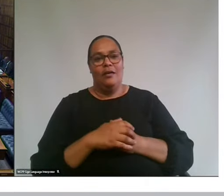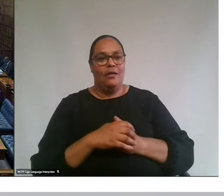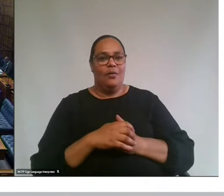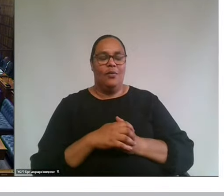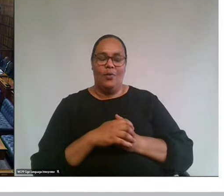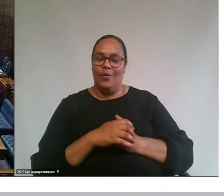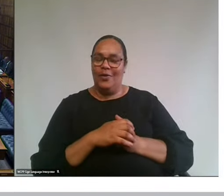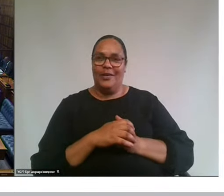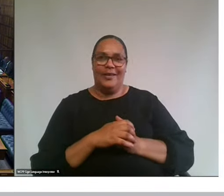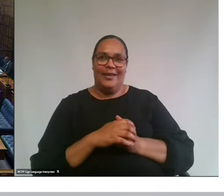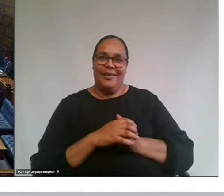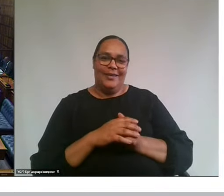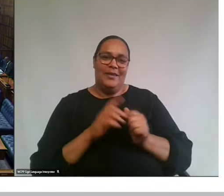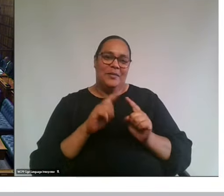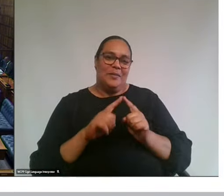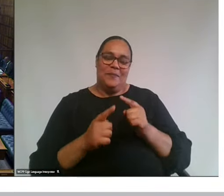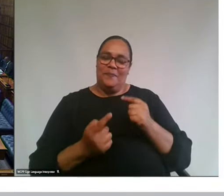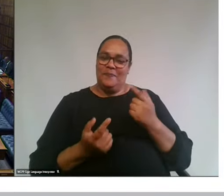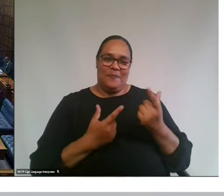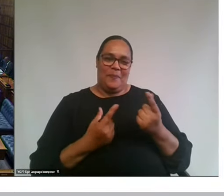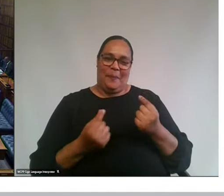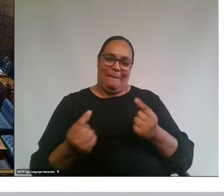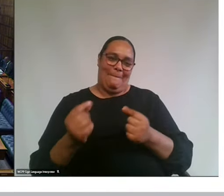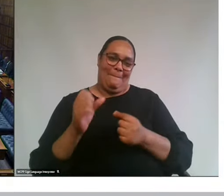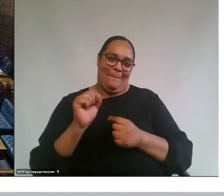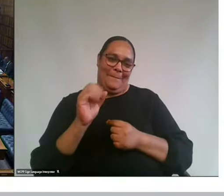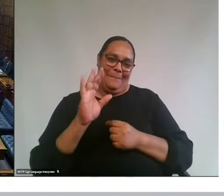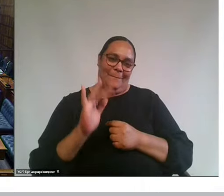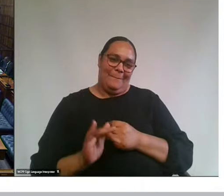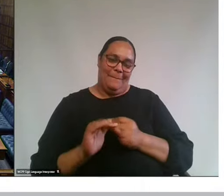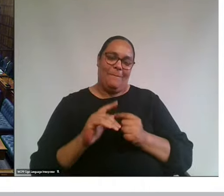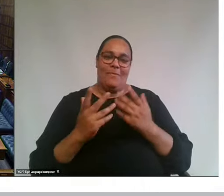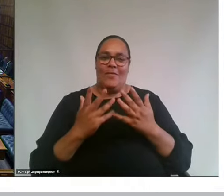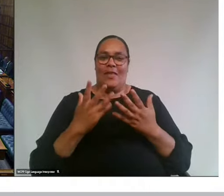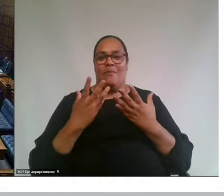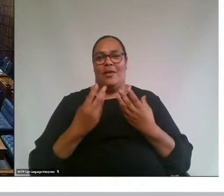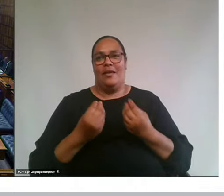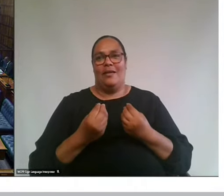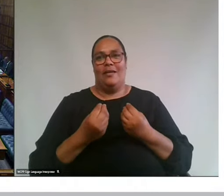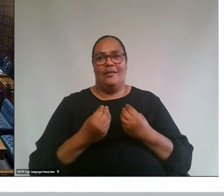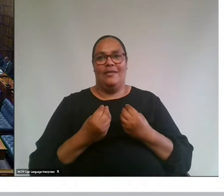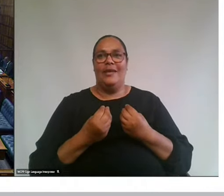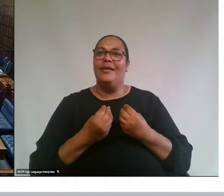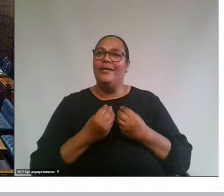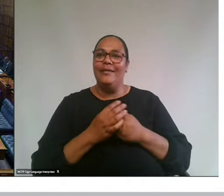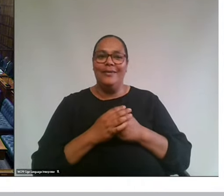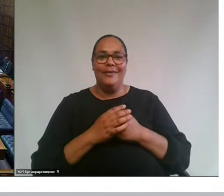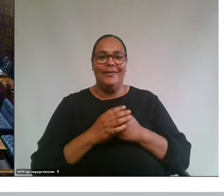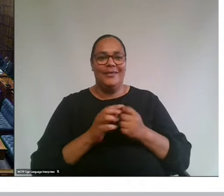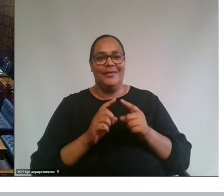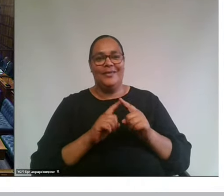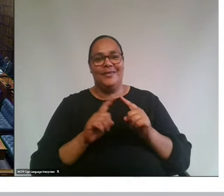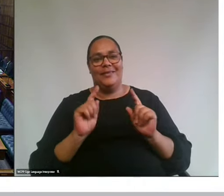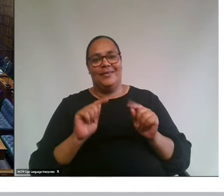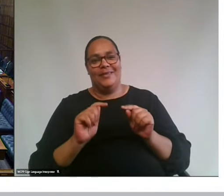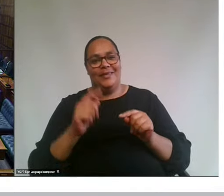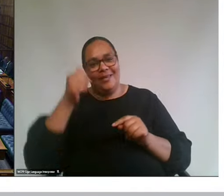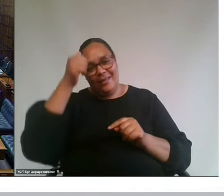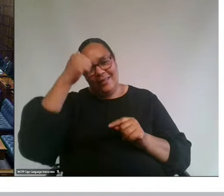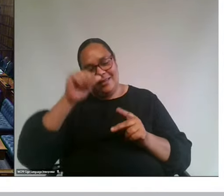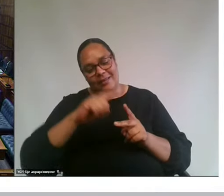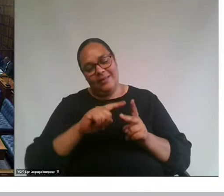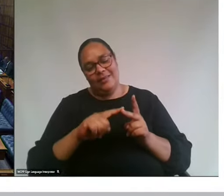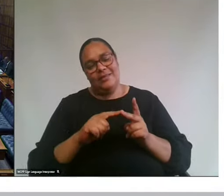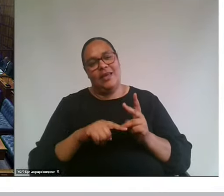are uh courting Sano way to perhaps take shareholding as City of Cape Town did in Atlantis and